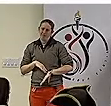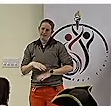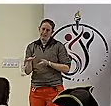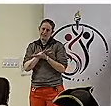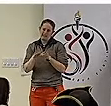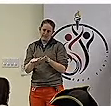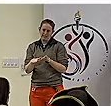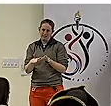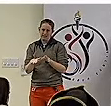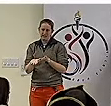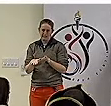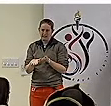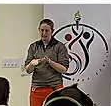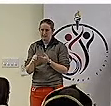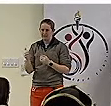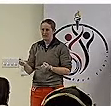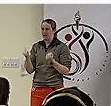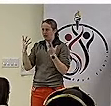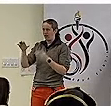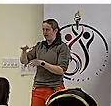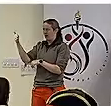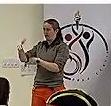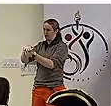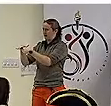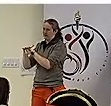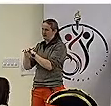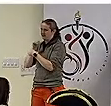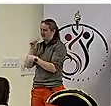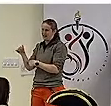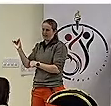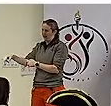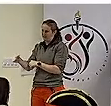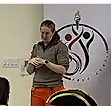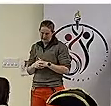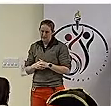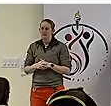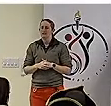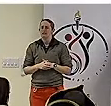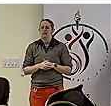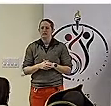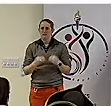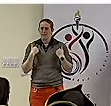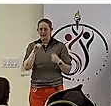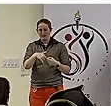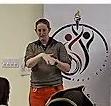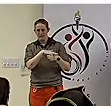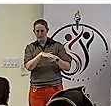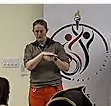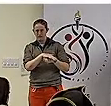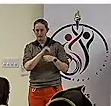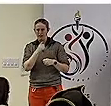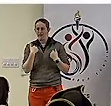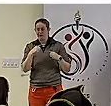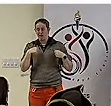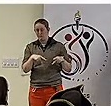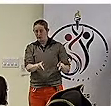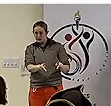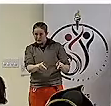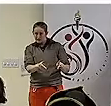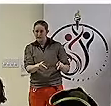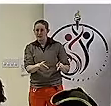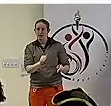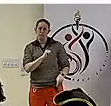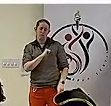sadly that's not always the case. And so having that has definitely helped, and it's definitely given me so many great opportunities and so many